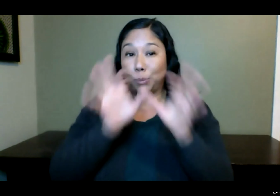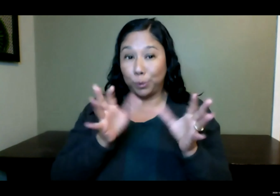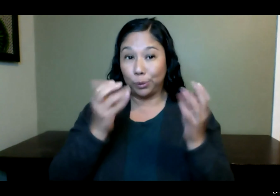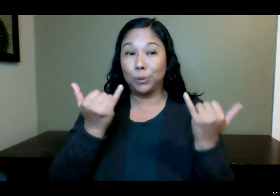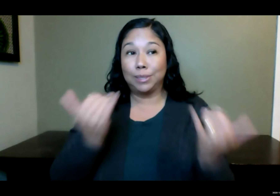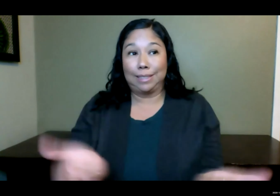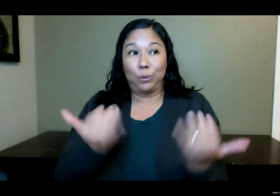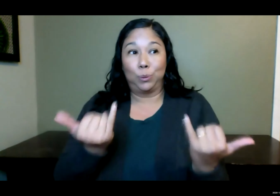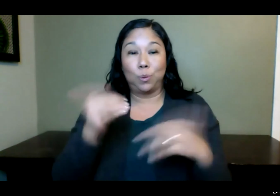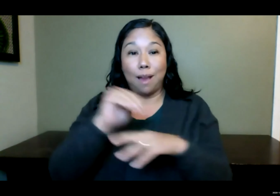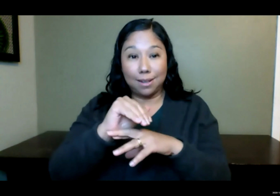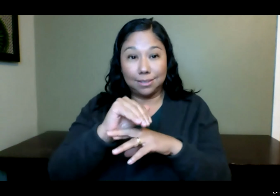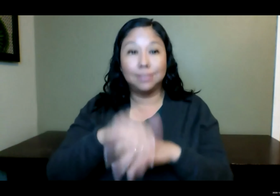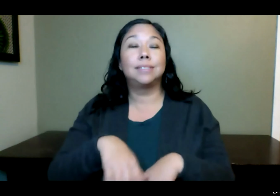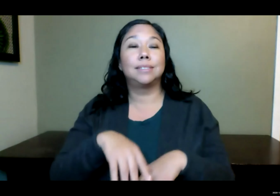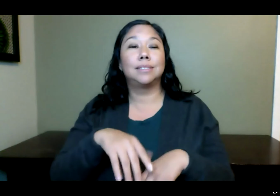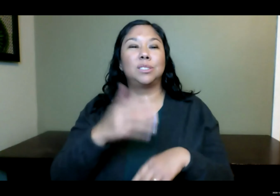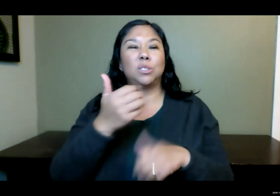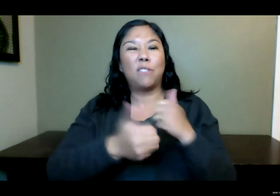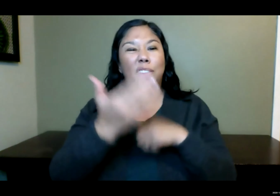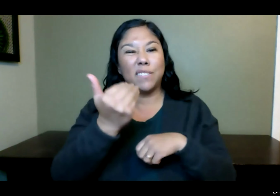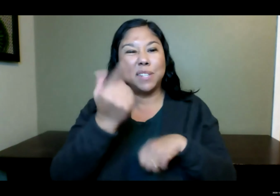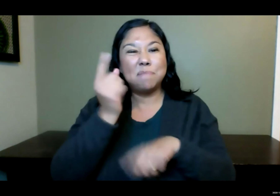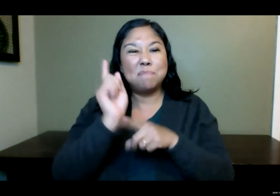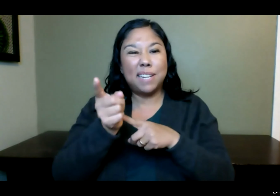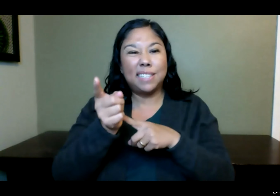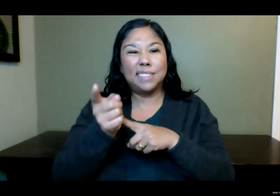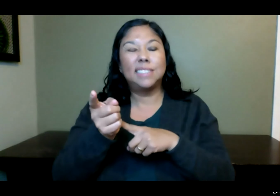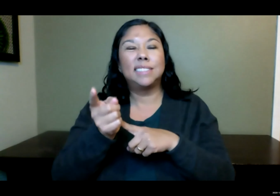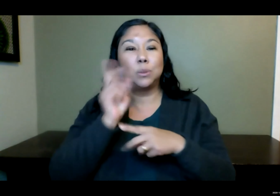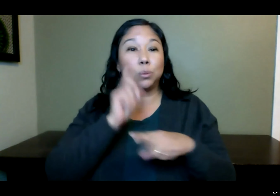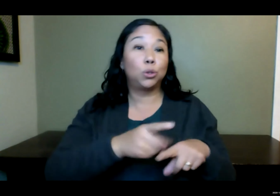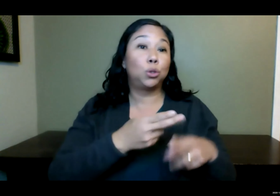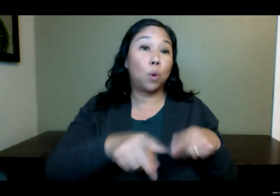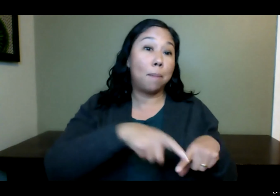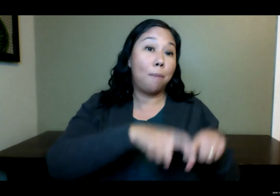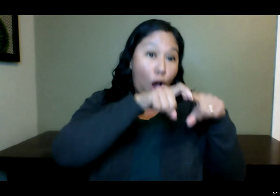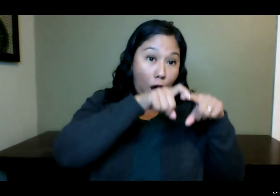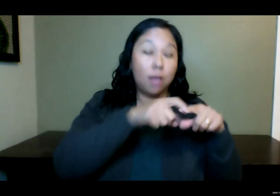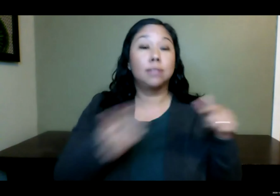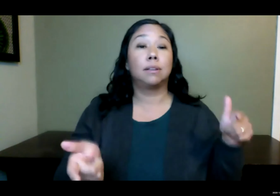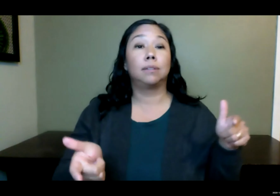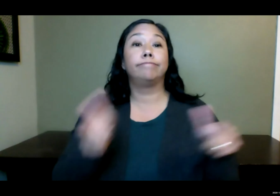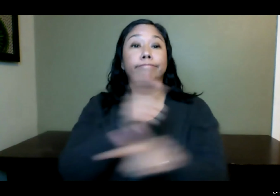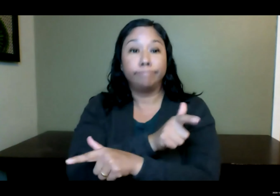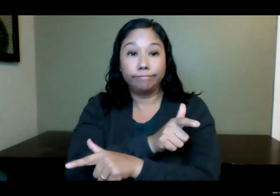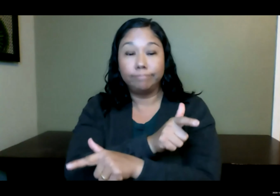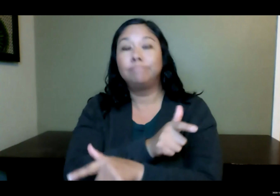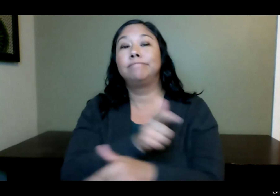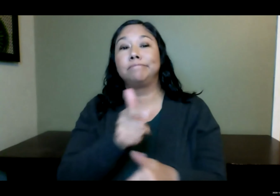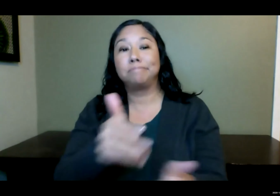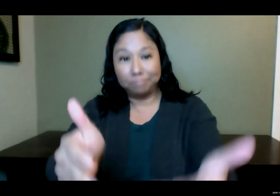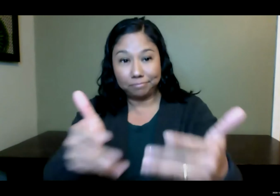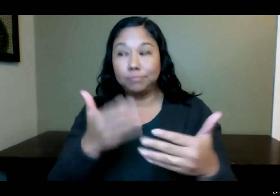us tonight. So every 15 minutes or so, we will take a short pause so they can switch places. So thank you,